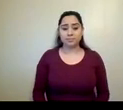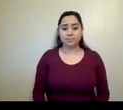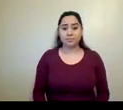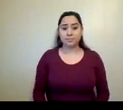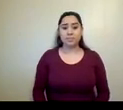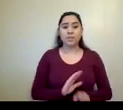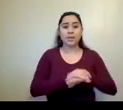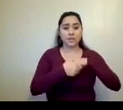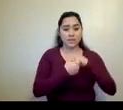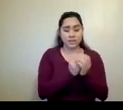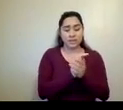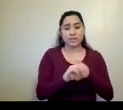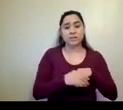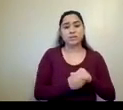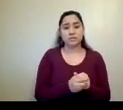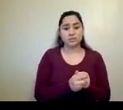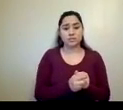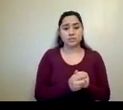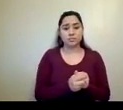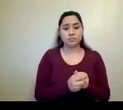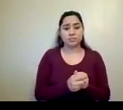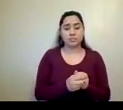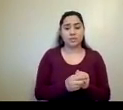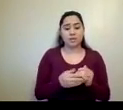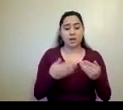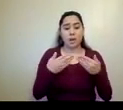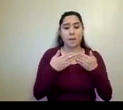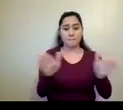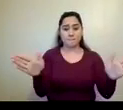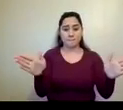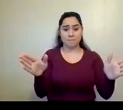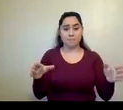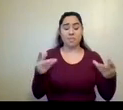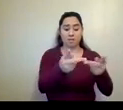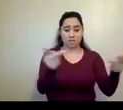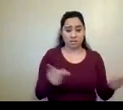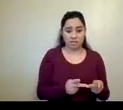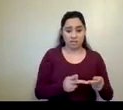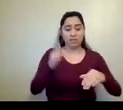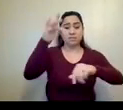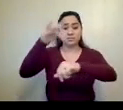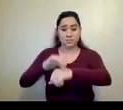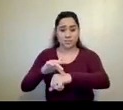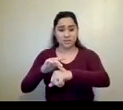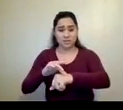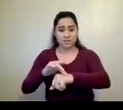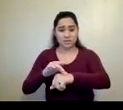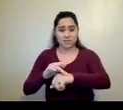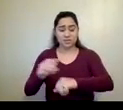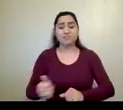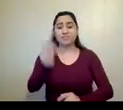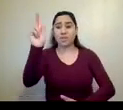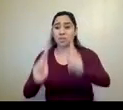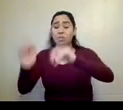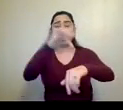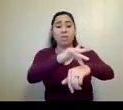hands after you've been in a public space and or have touched an item or surface that may frequently be touched by other